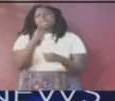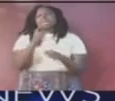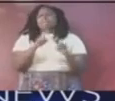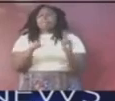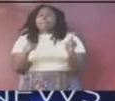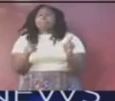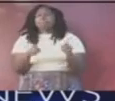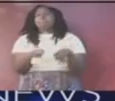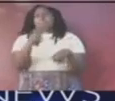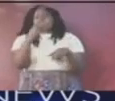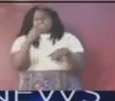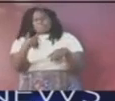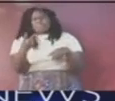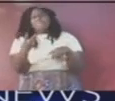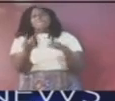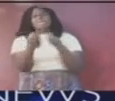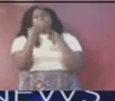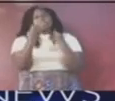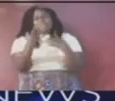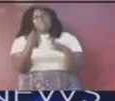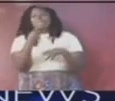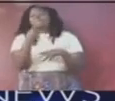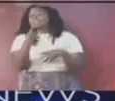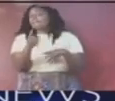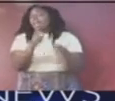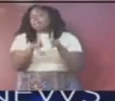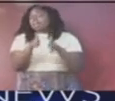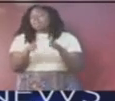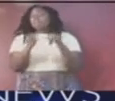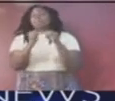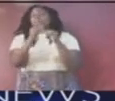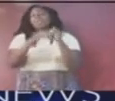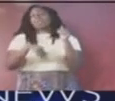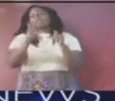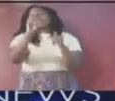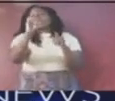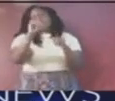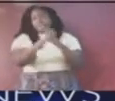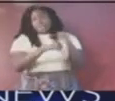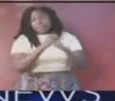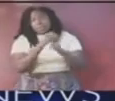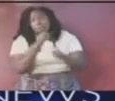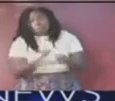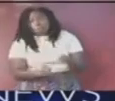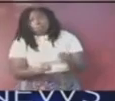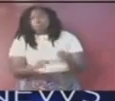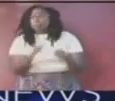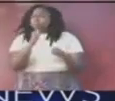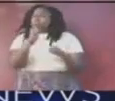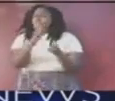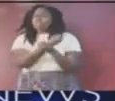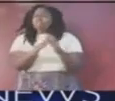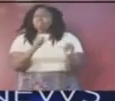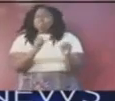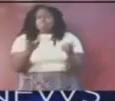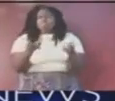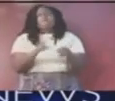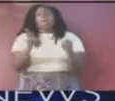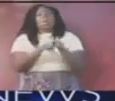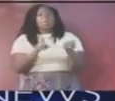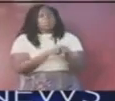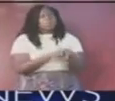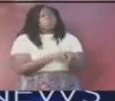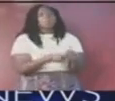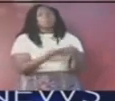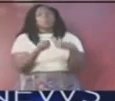60 and over. And also, some people need a third shot because it shows that the immunity response is